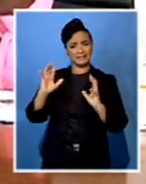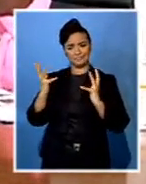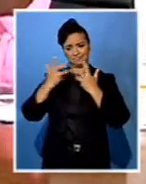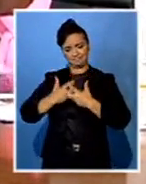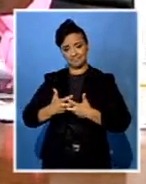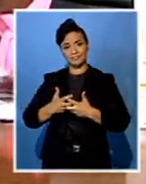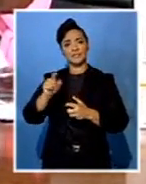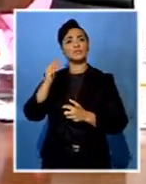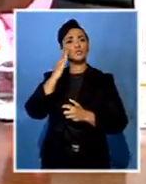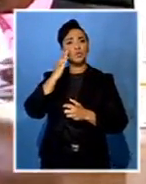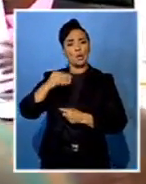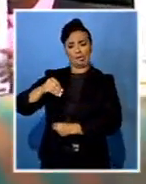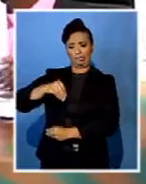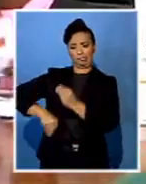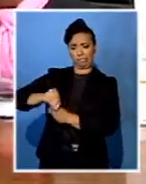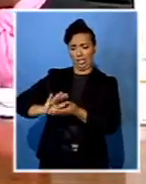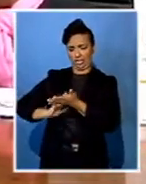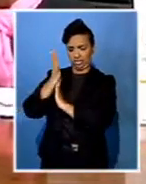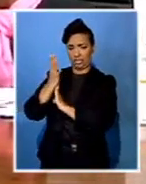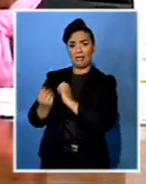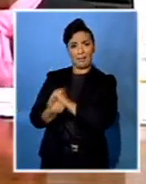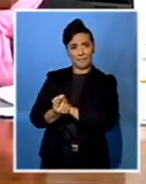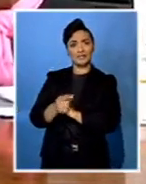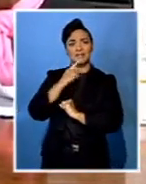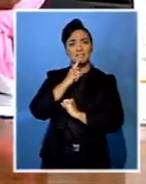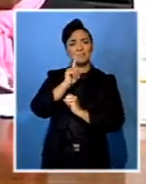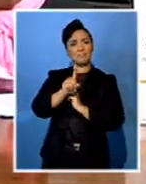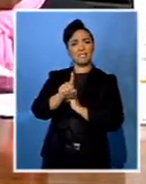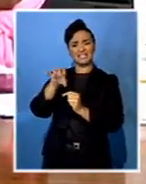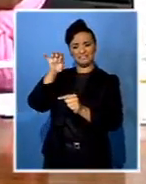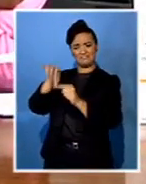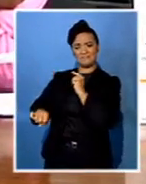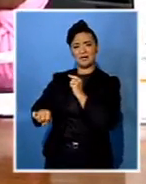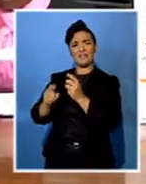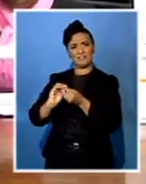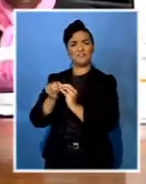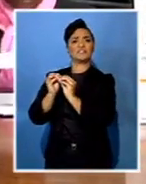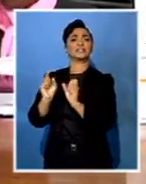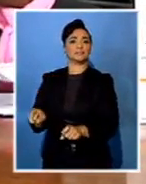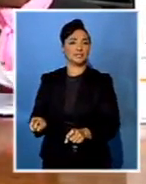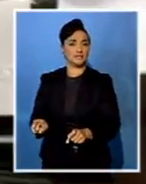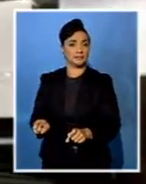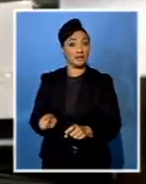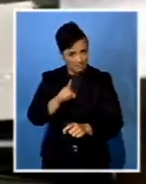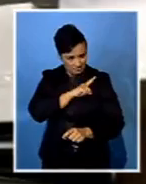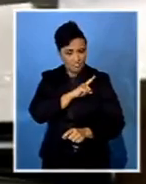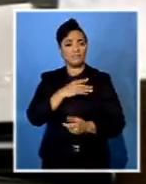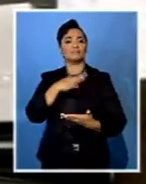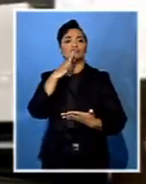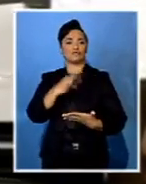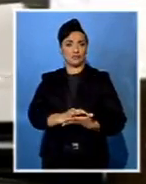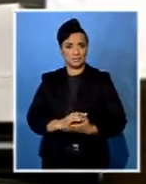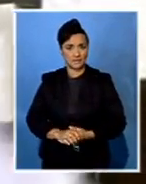to address the maladministration, it needs to address the root causes, and it needs to make sure that the